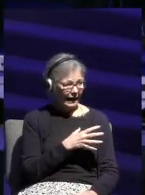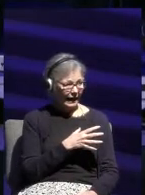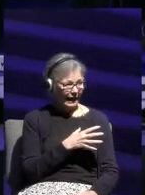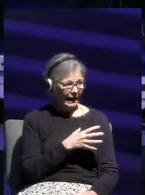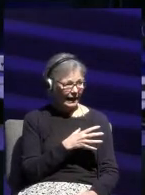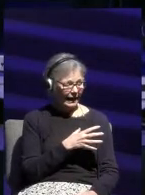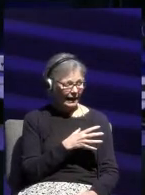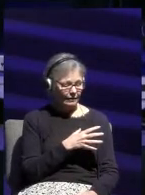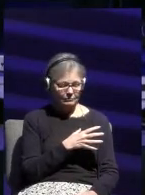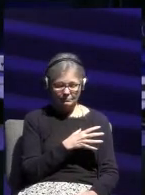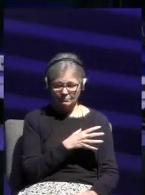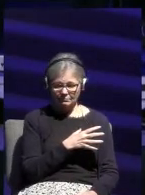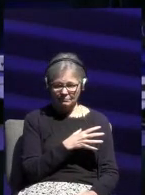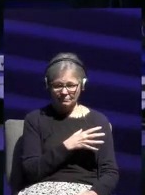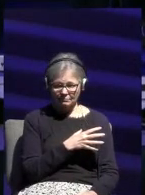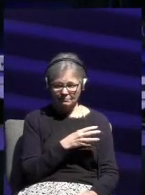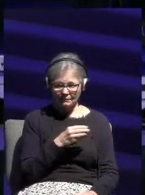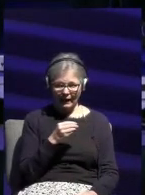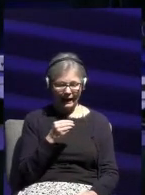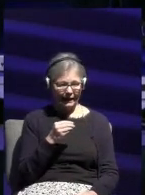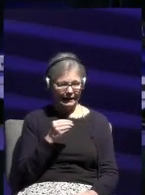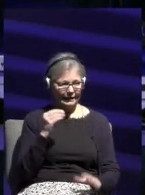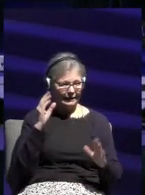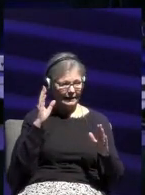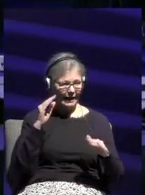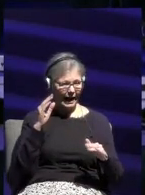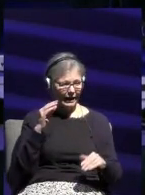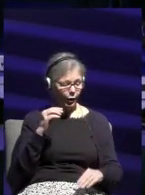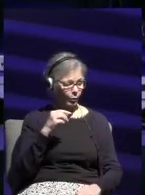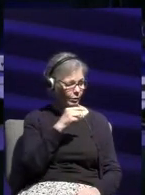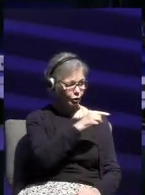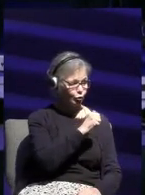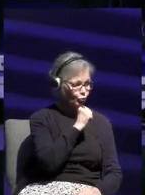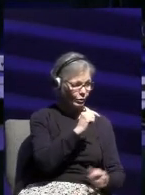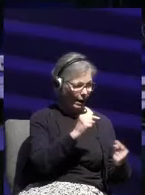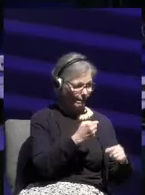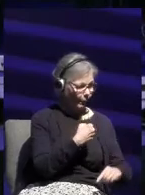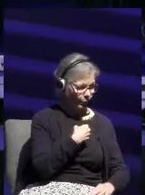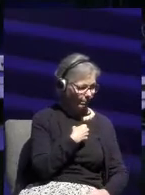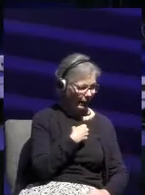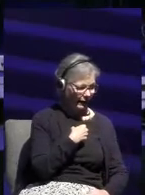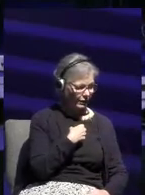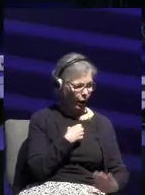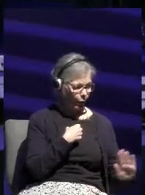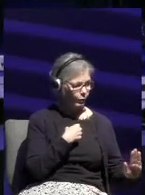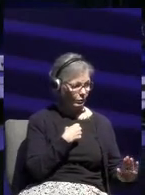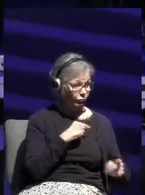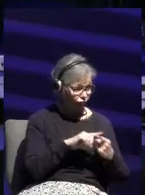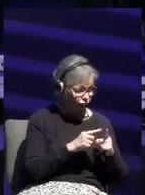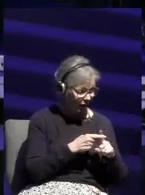well, hopefully your neighbor is not the pain. Hopefully that's what it is. Hopefully.